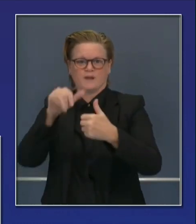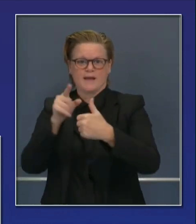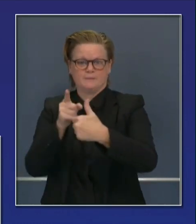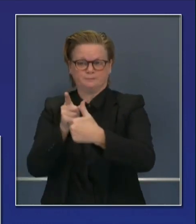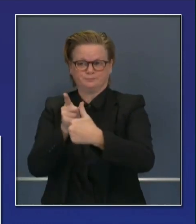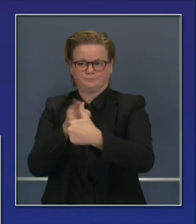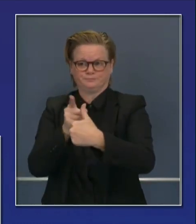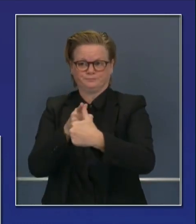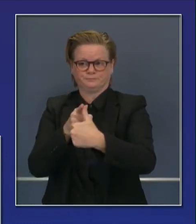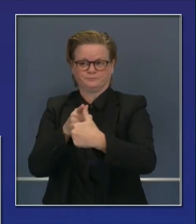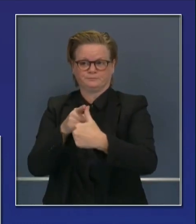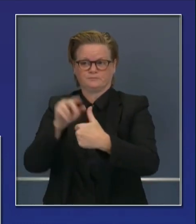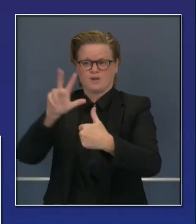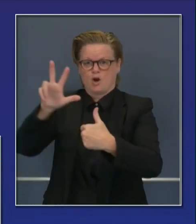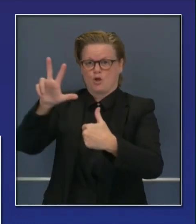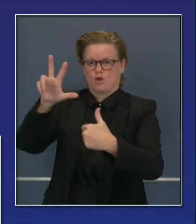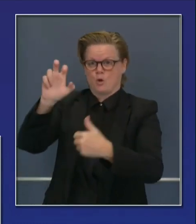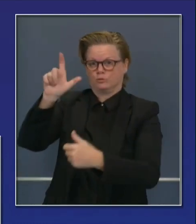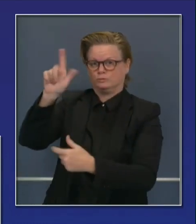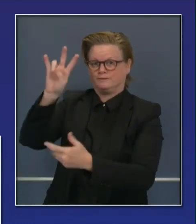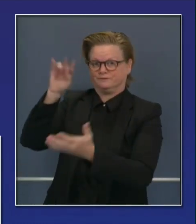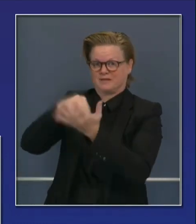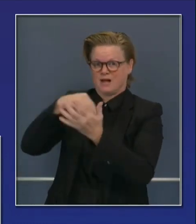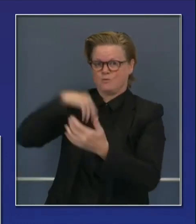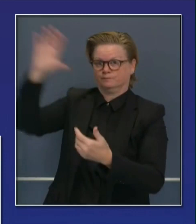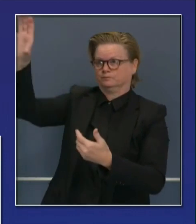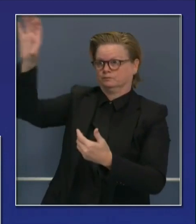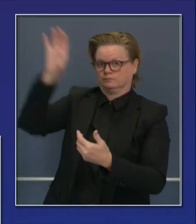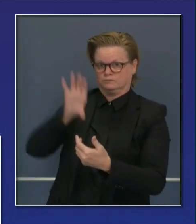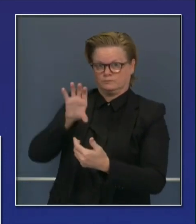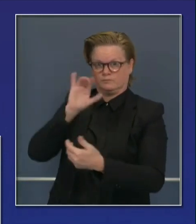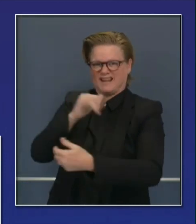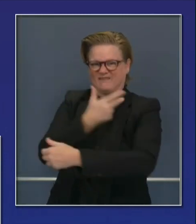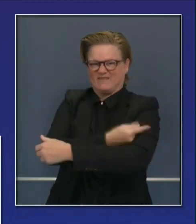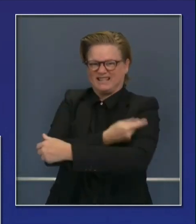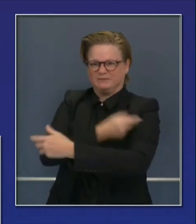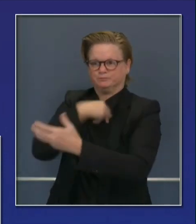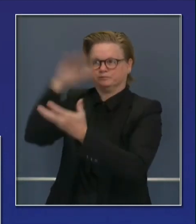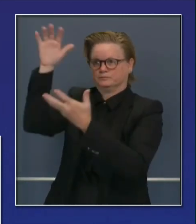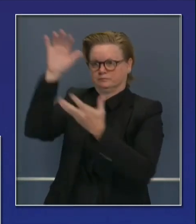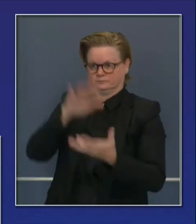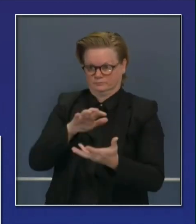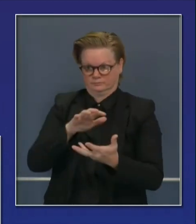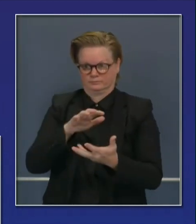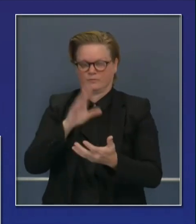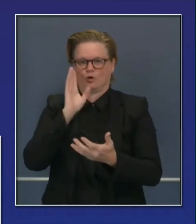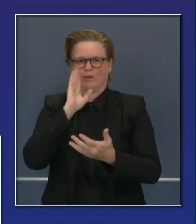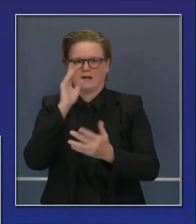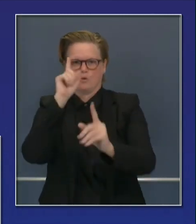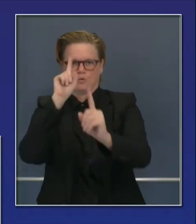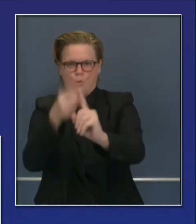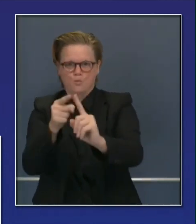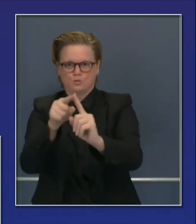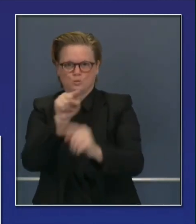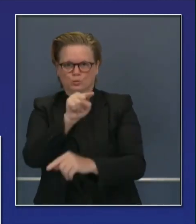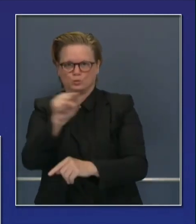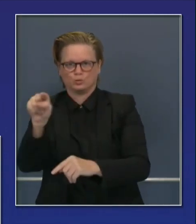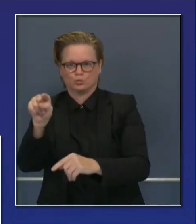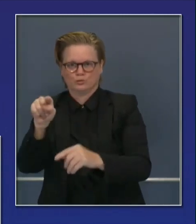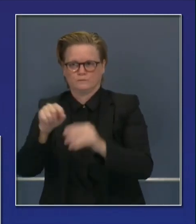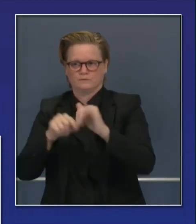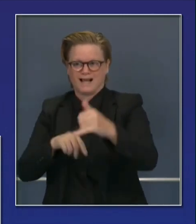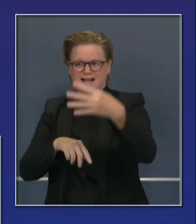the 327,000 doses of the first vaccines directly being delivered from